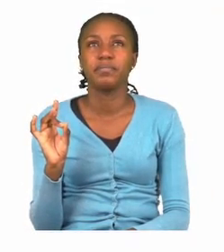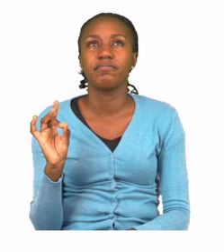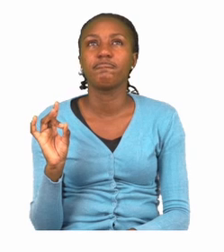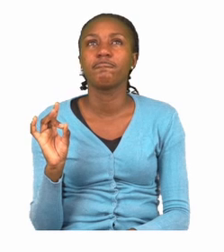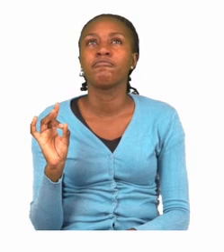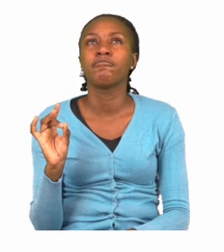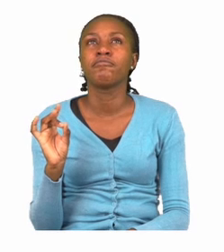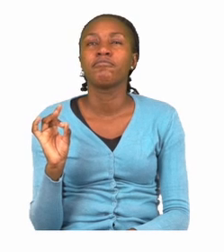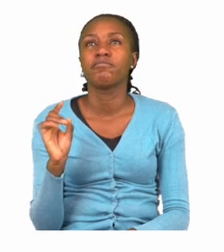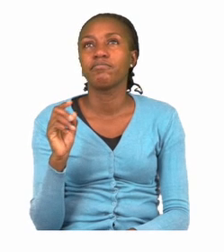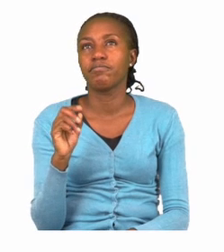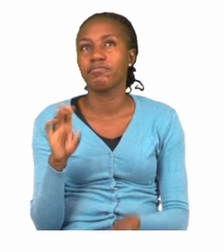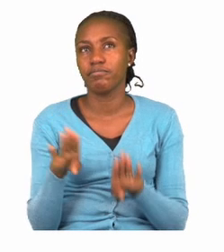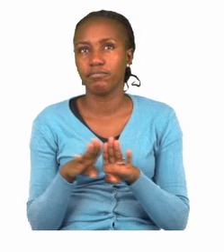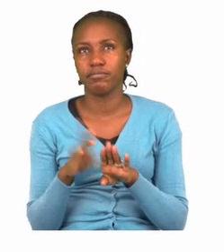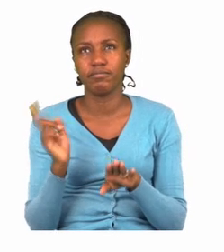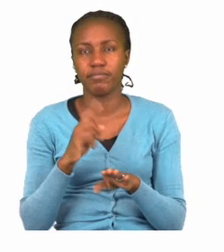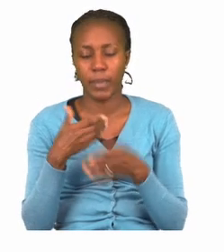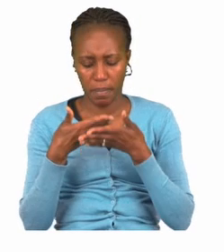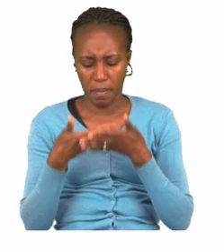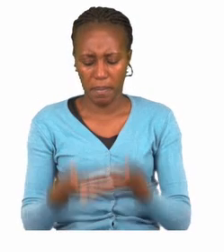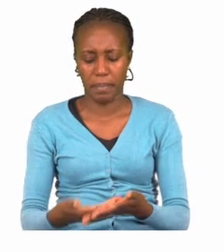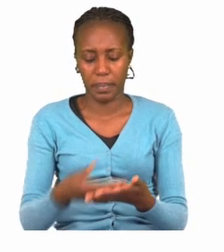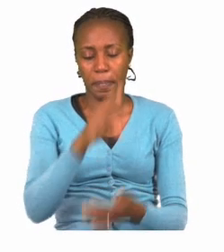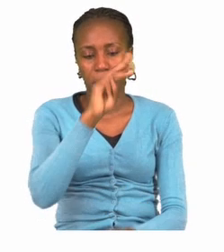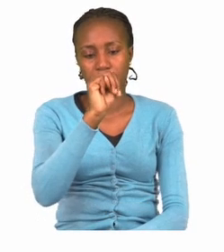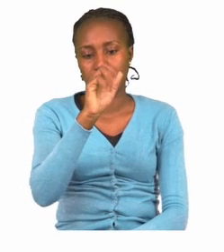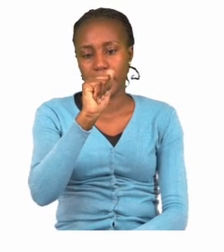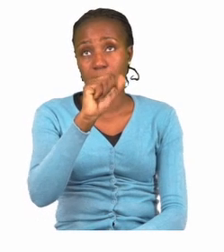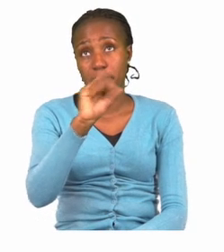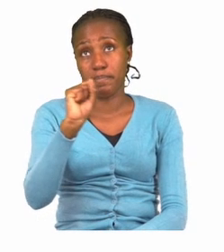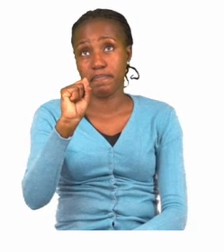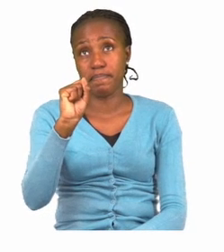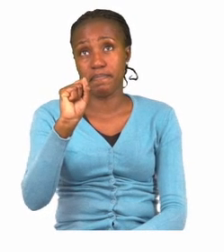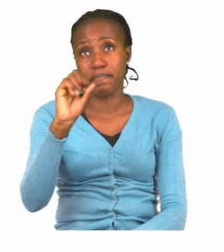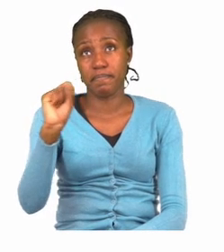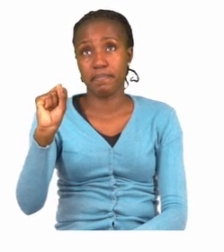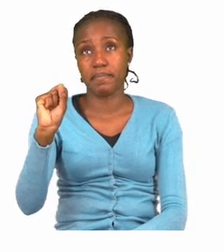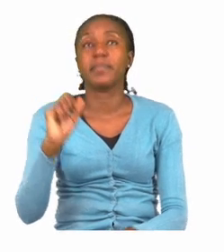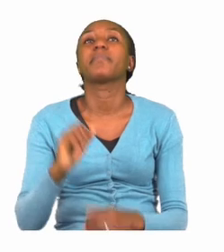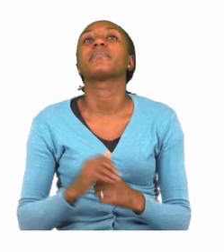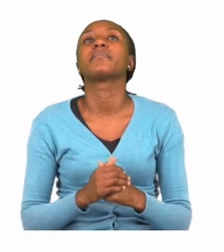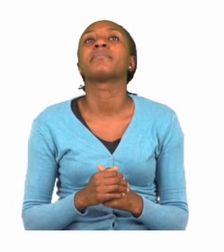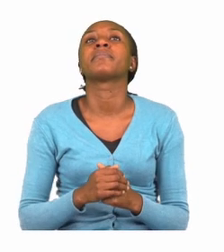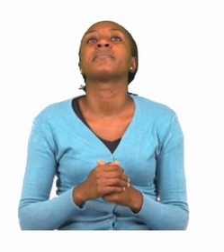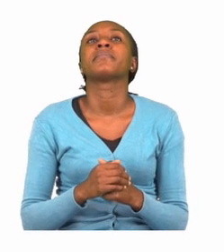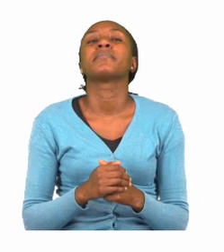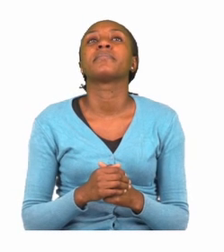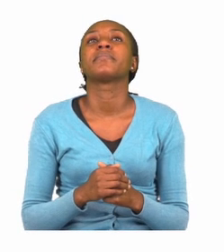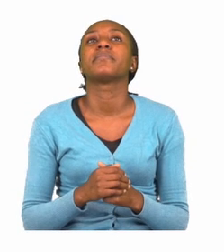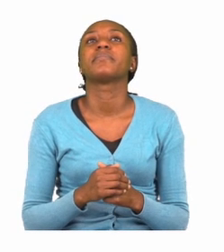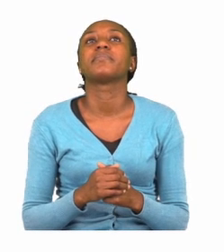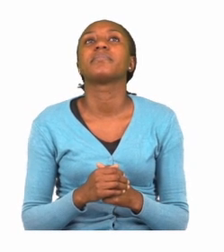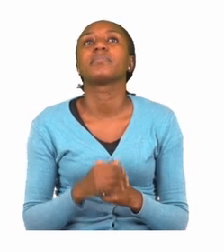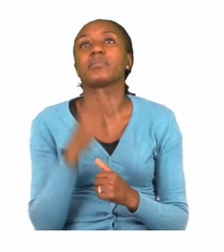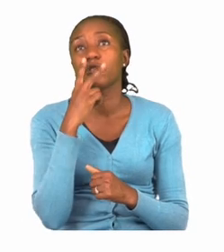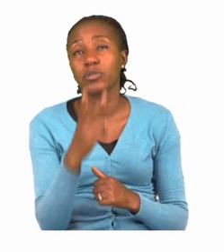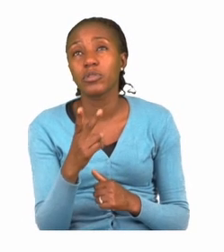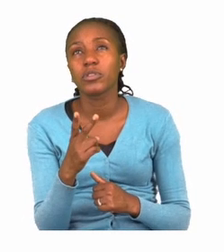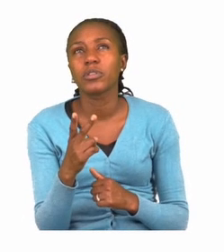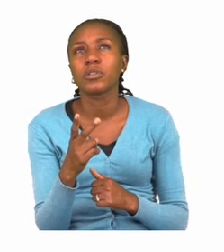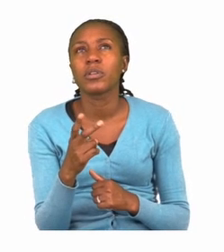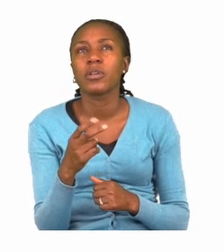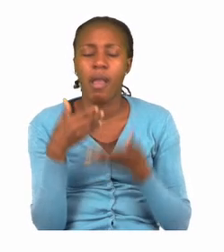are doing mass. So today we are going to look at objects that